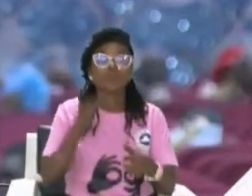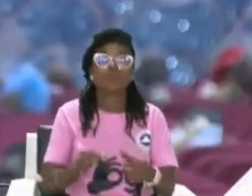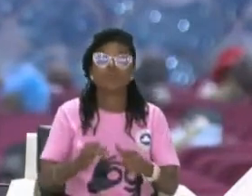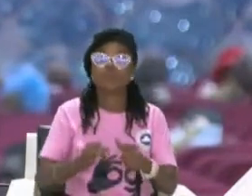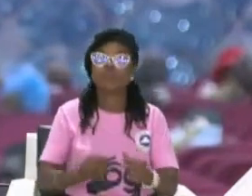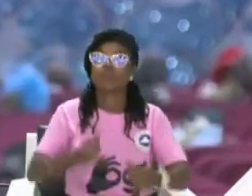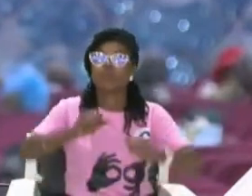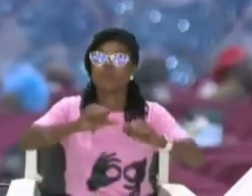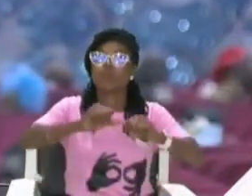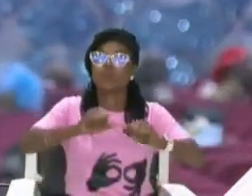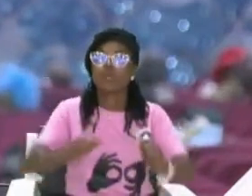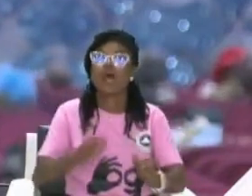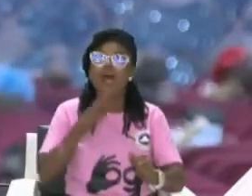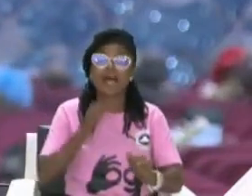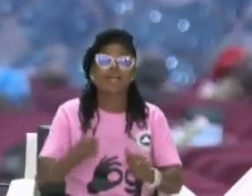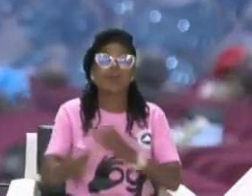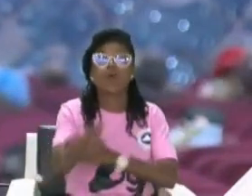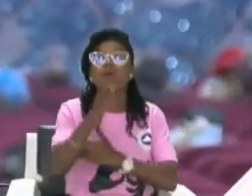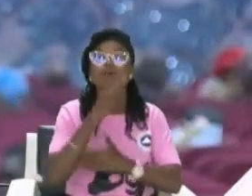it.